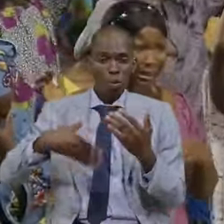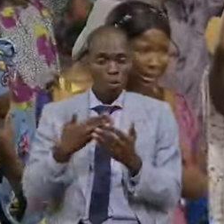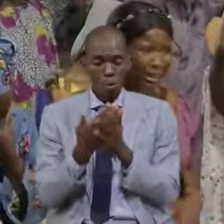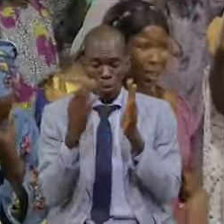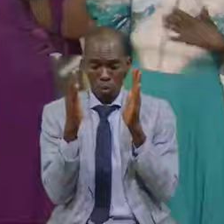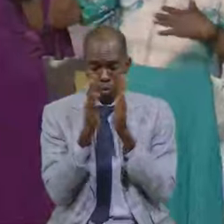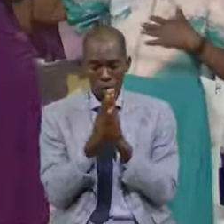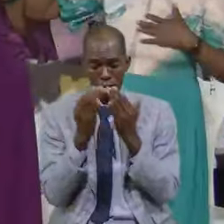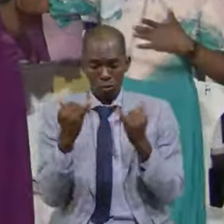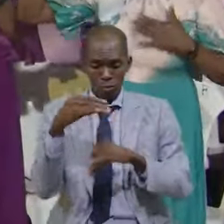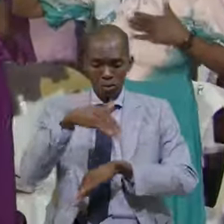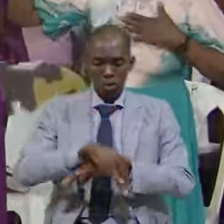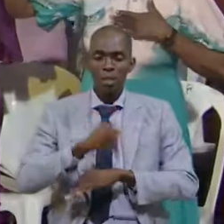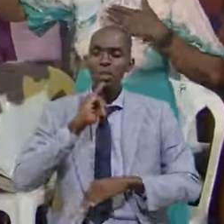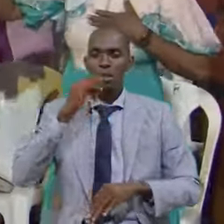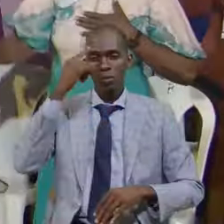me.